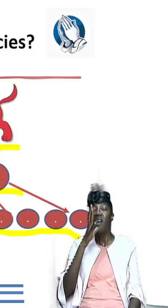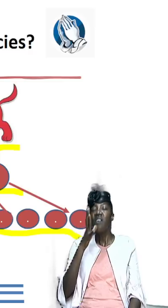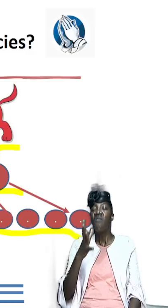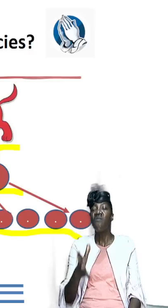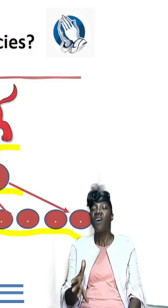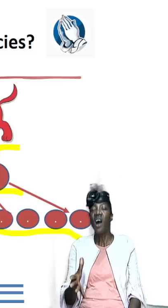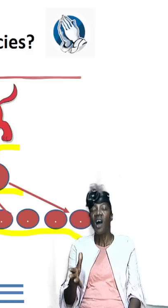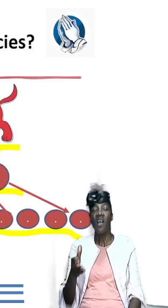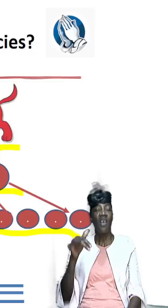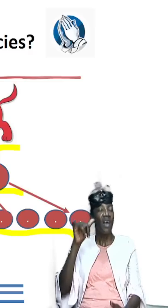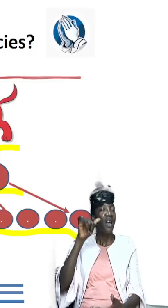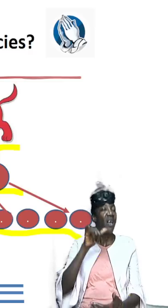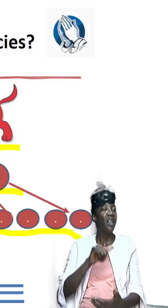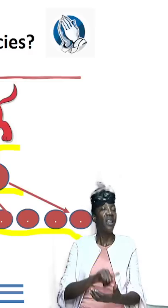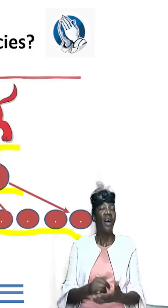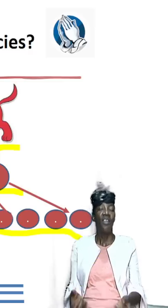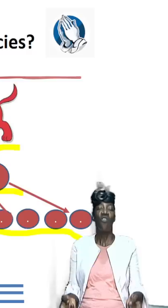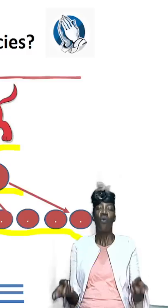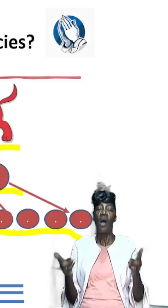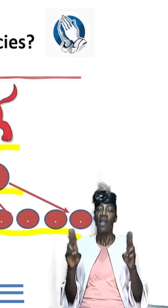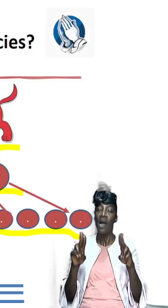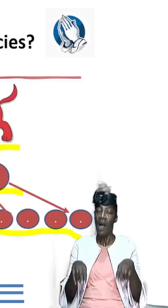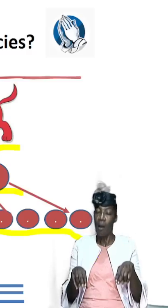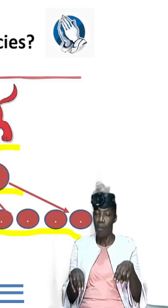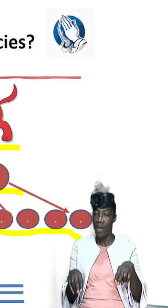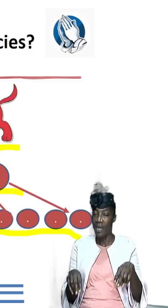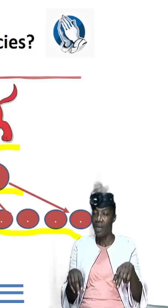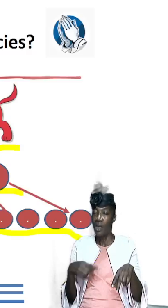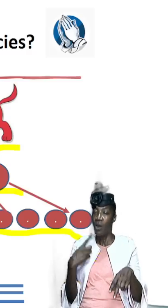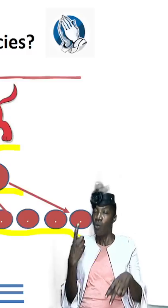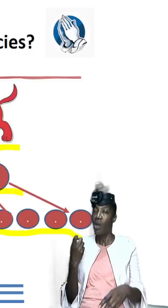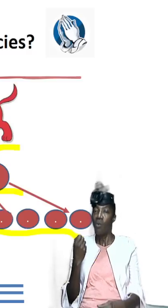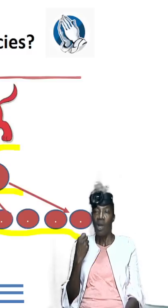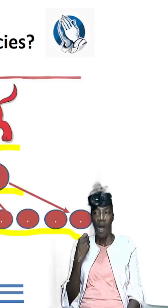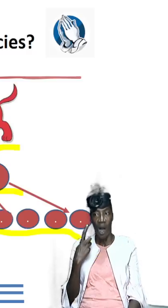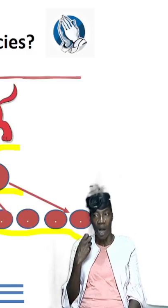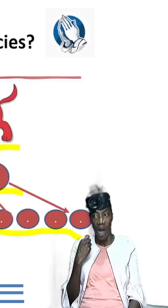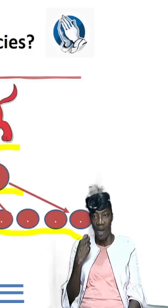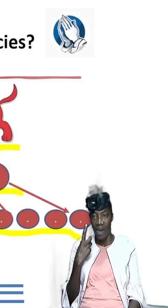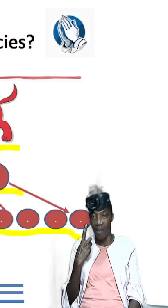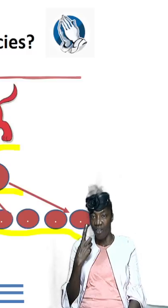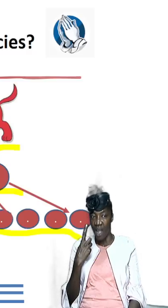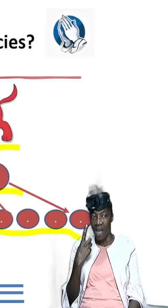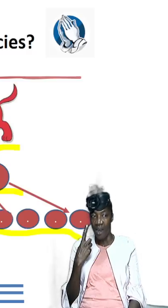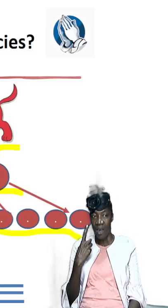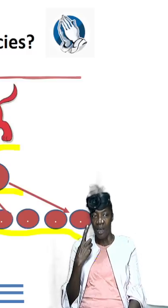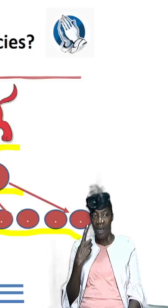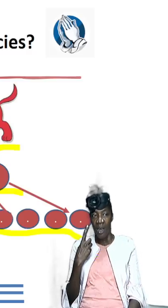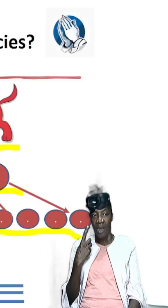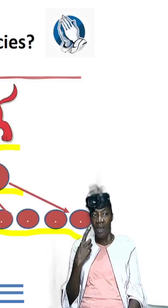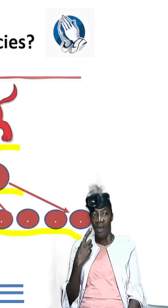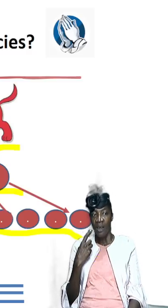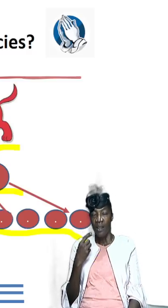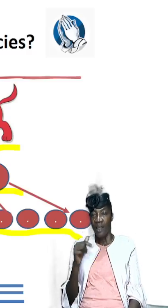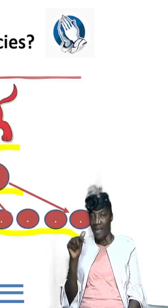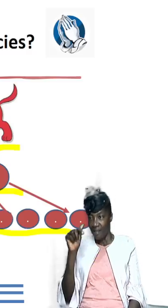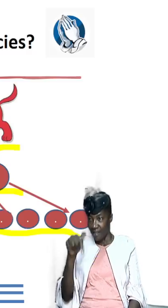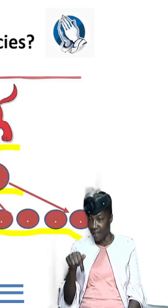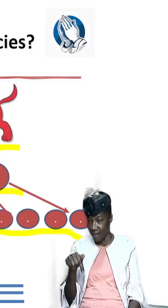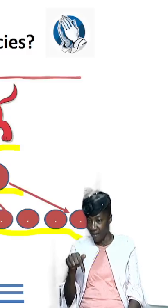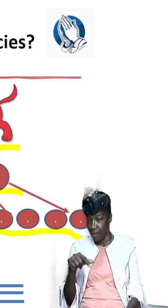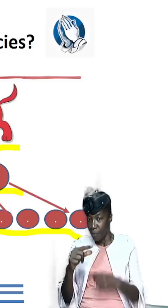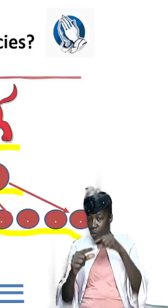exactly what happens once we understand and appreciate that that gene pool is